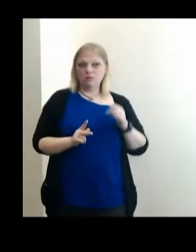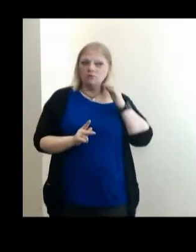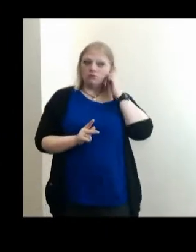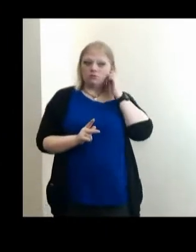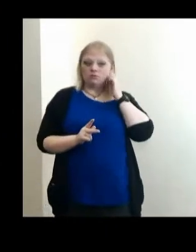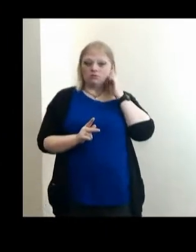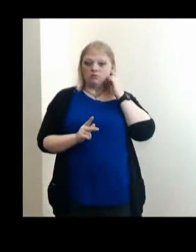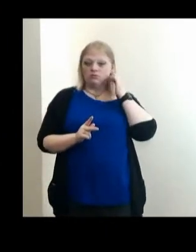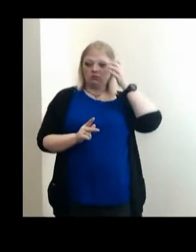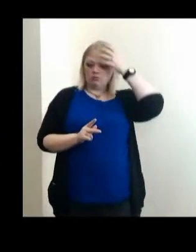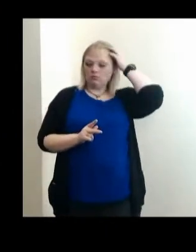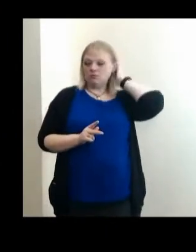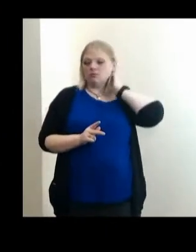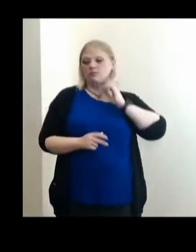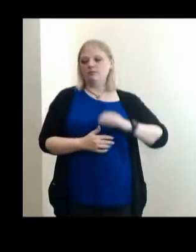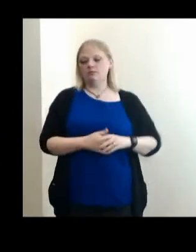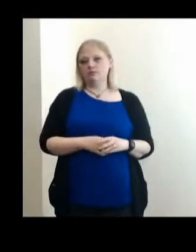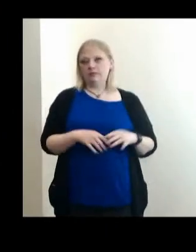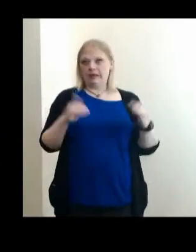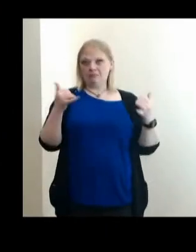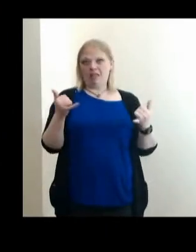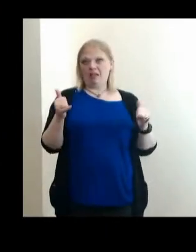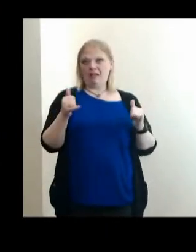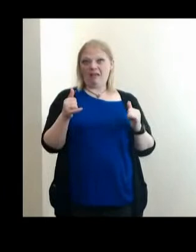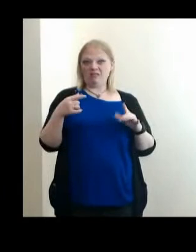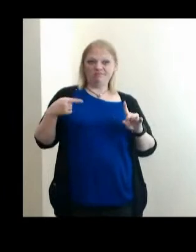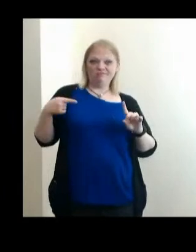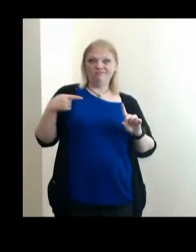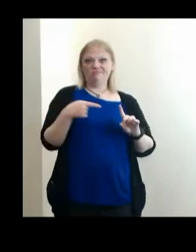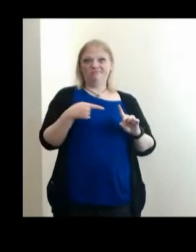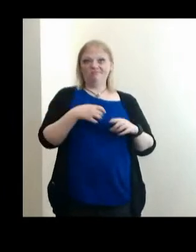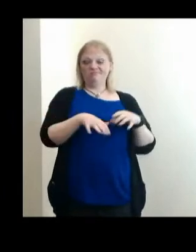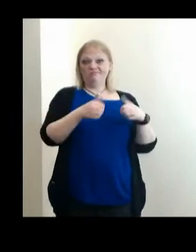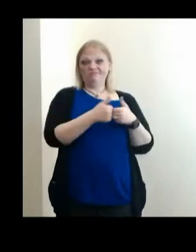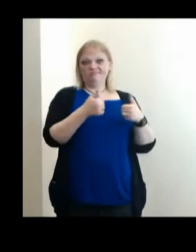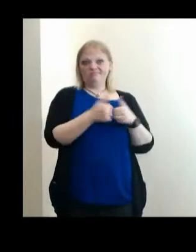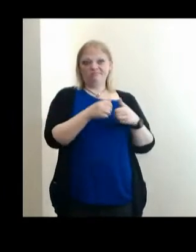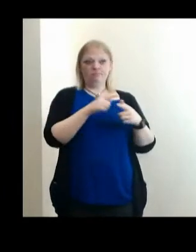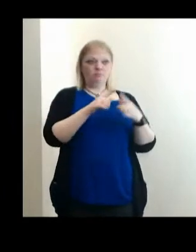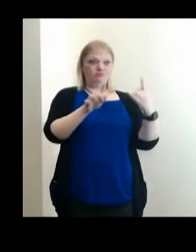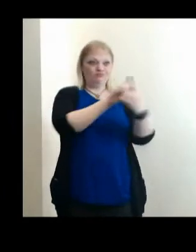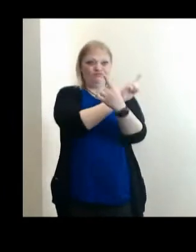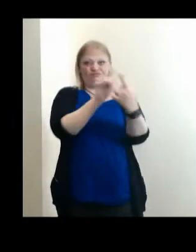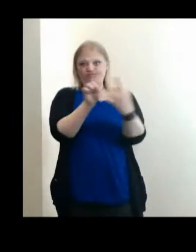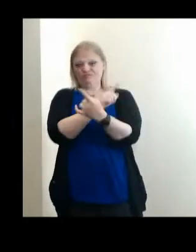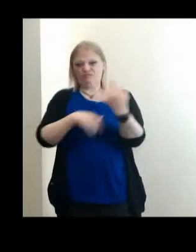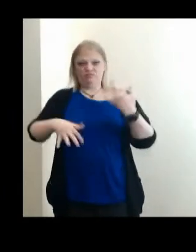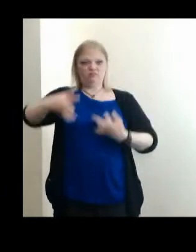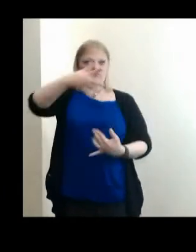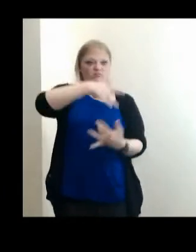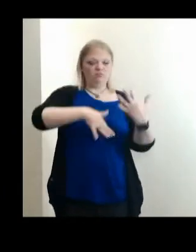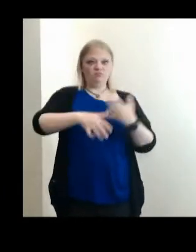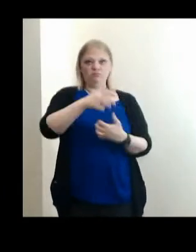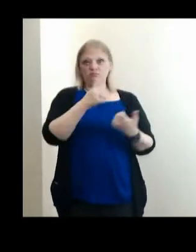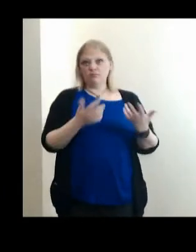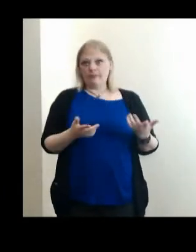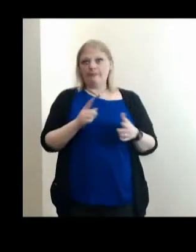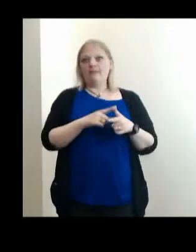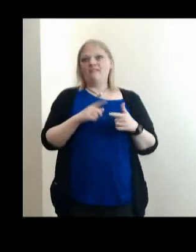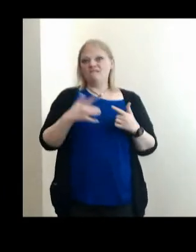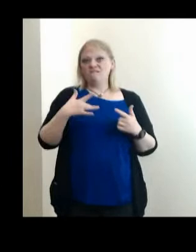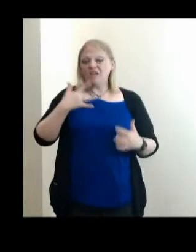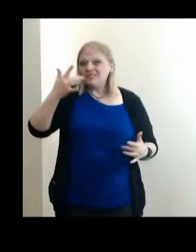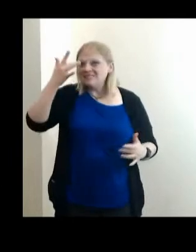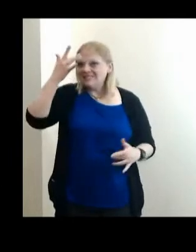were the ones that were playing predominantly in the game and probably came in contact with the individuals from Gowanda who were symptomatic.